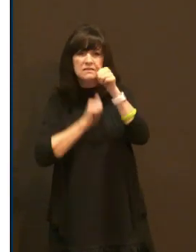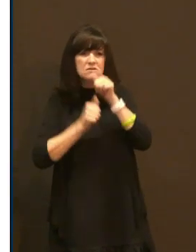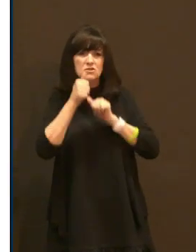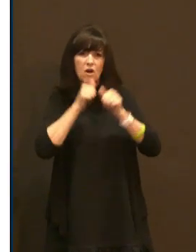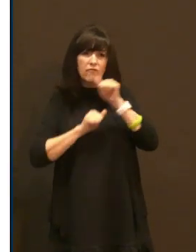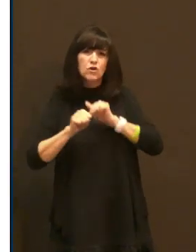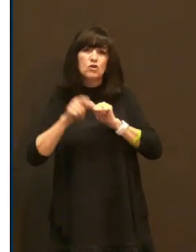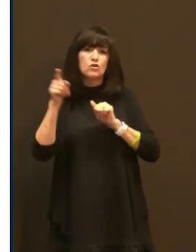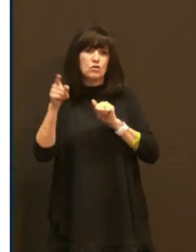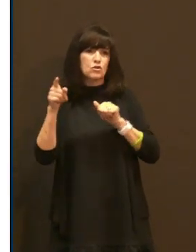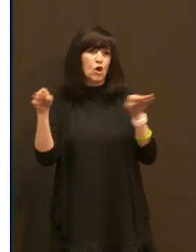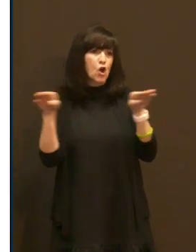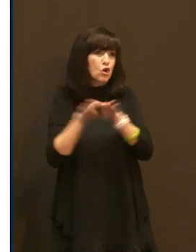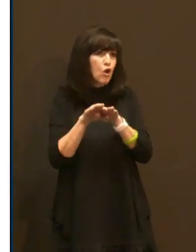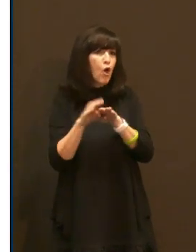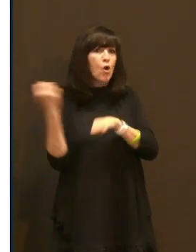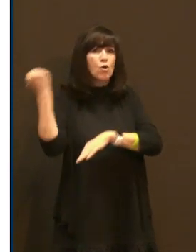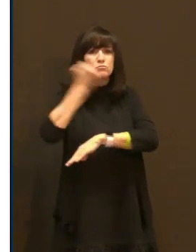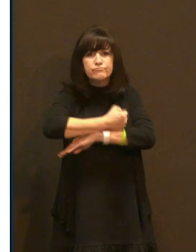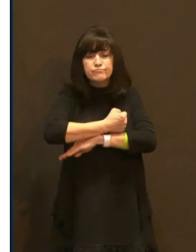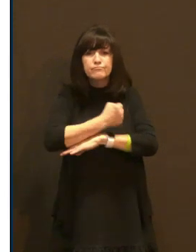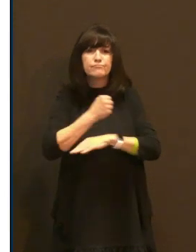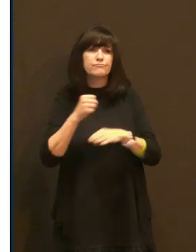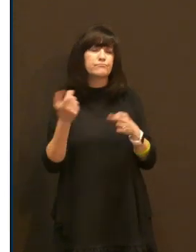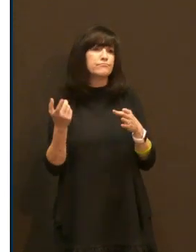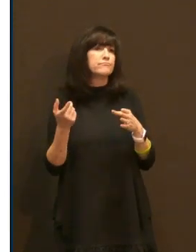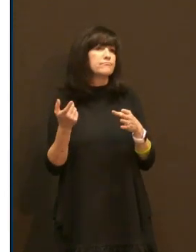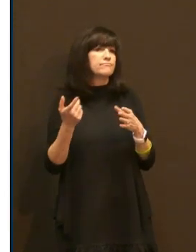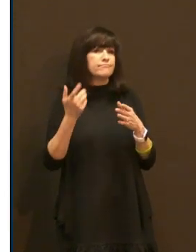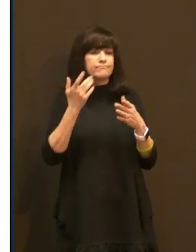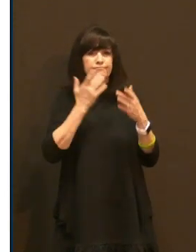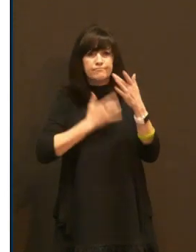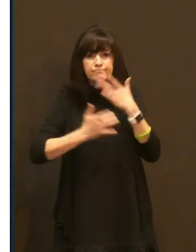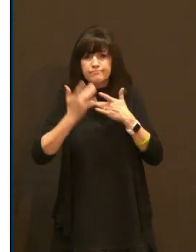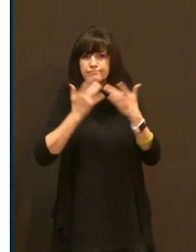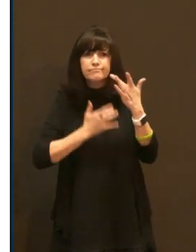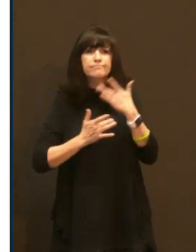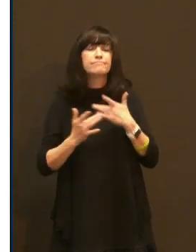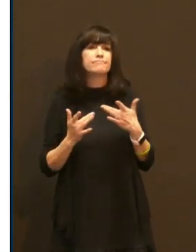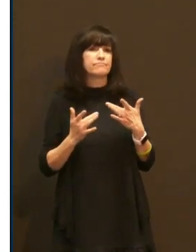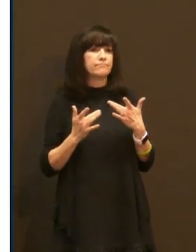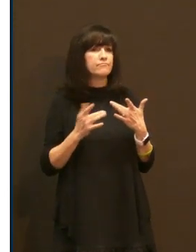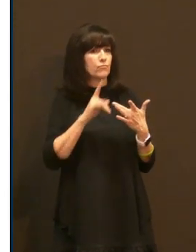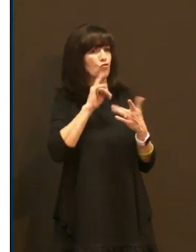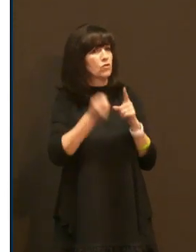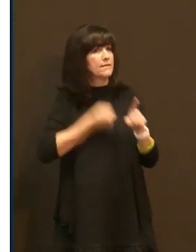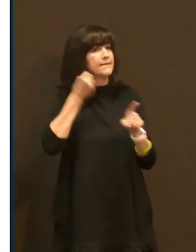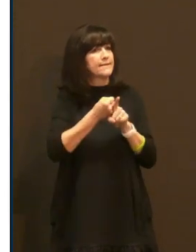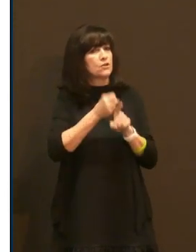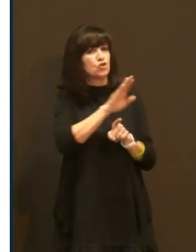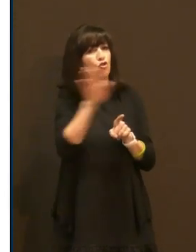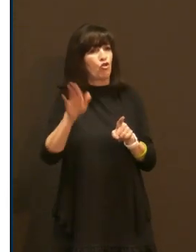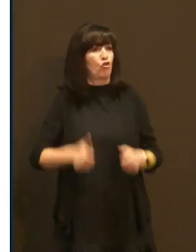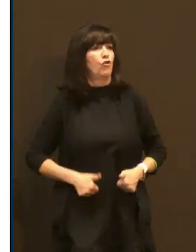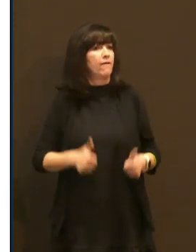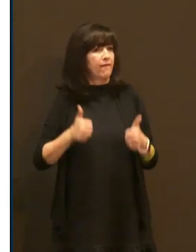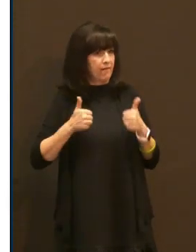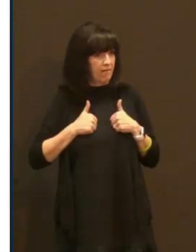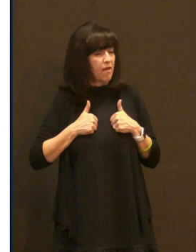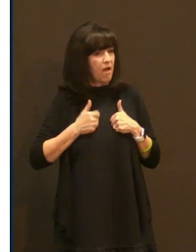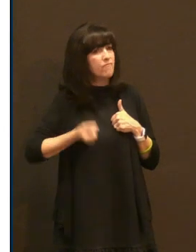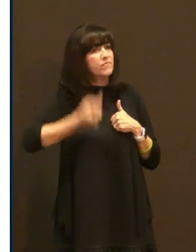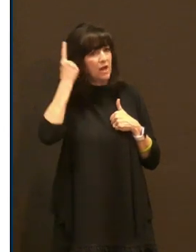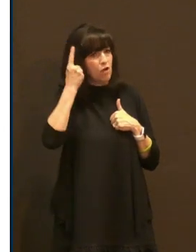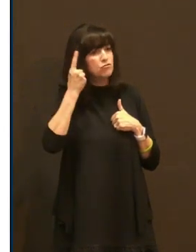business areas that involve gatherings like restaurants, tourism, and many others. We understand how difficult it's